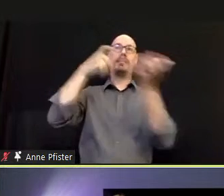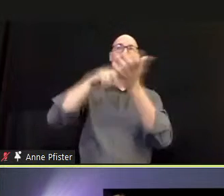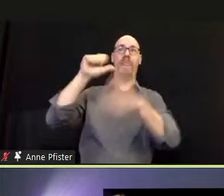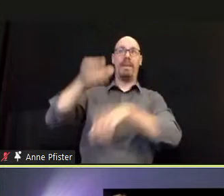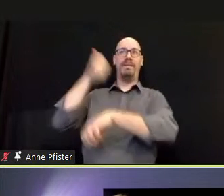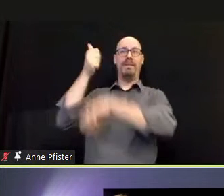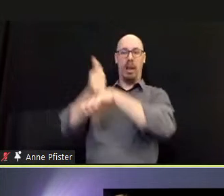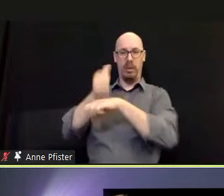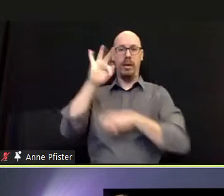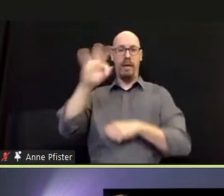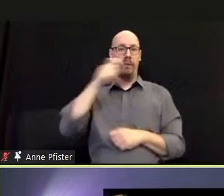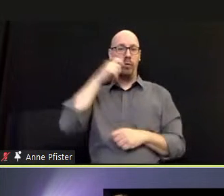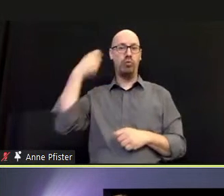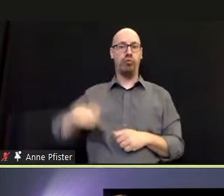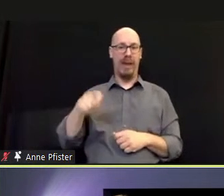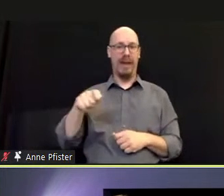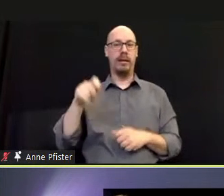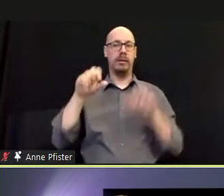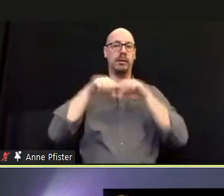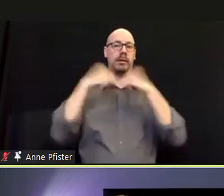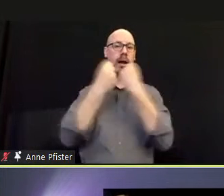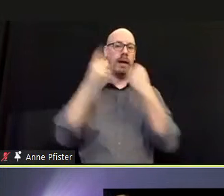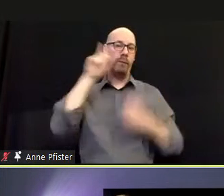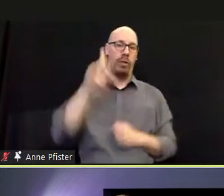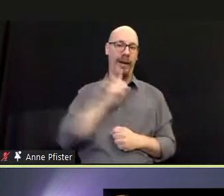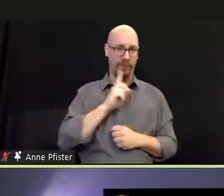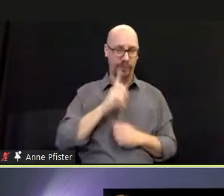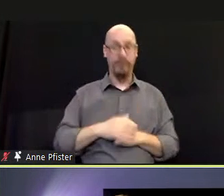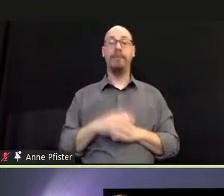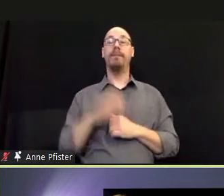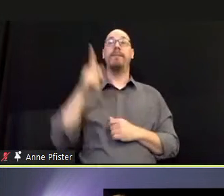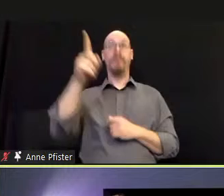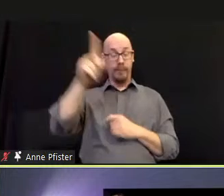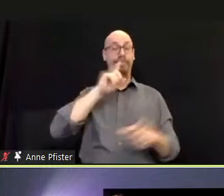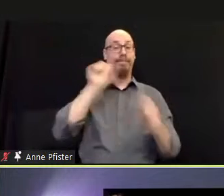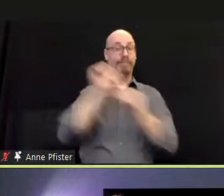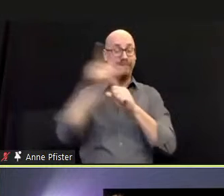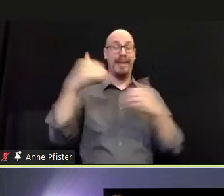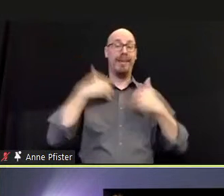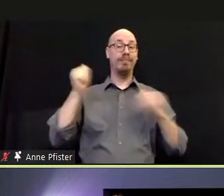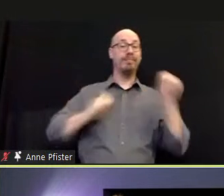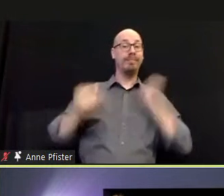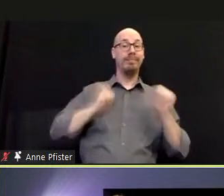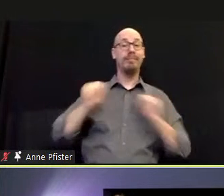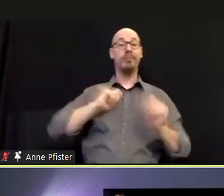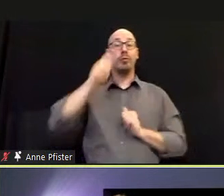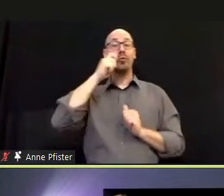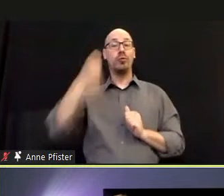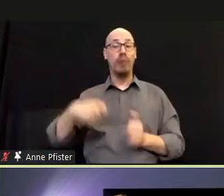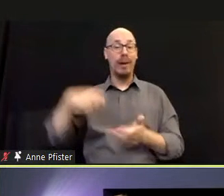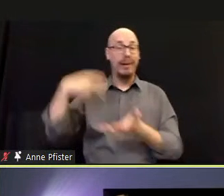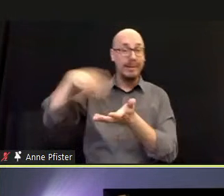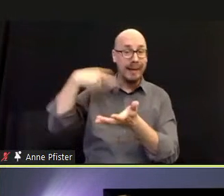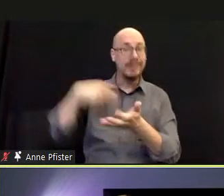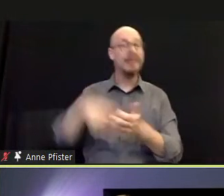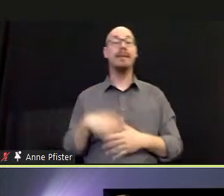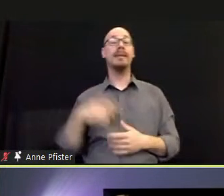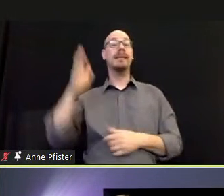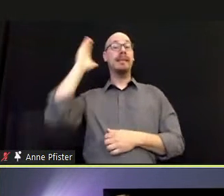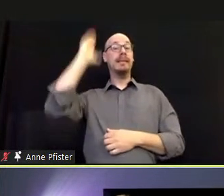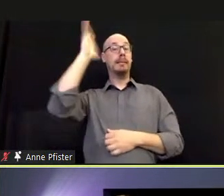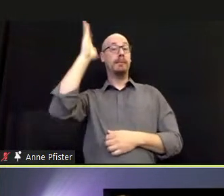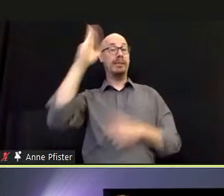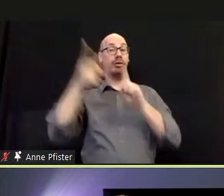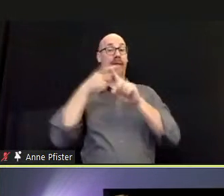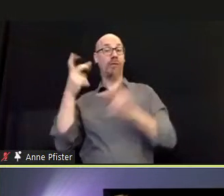the Ukrainian Society for the Deaf, complete with performances of Ukrainian dancing, speeches from